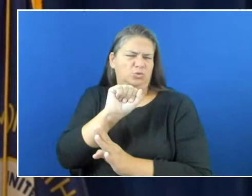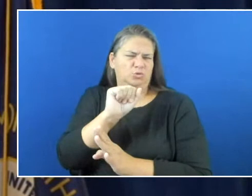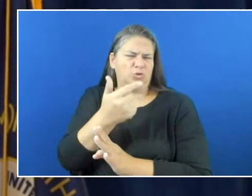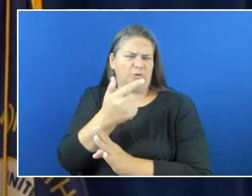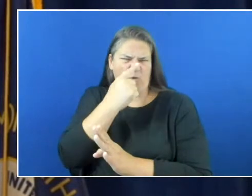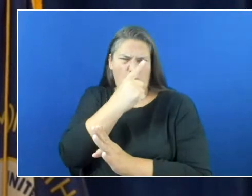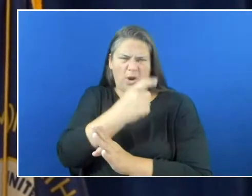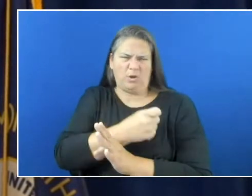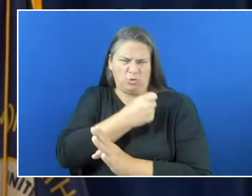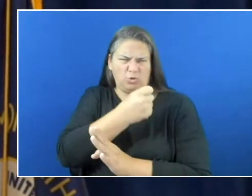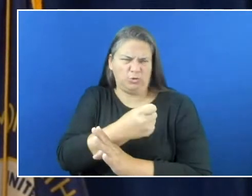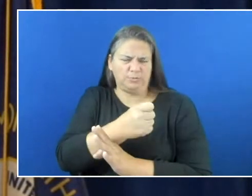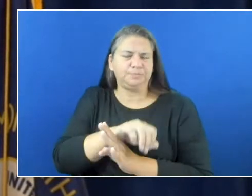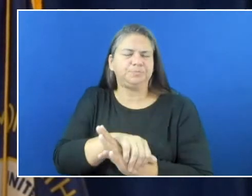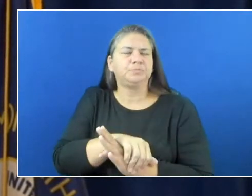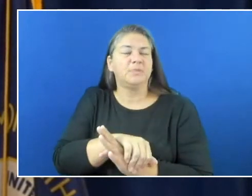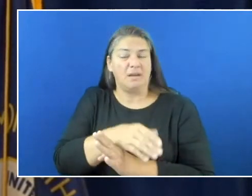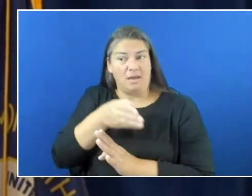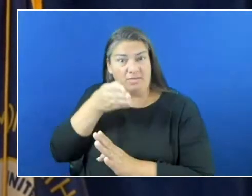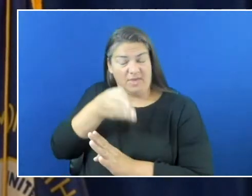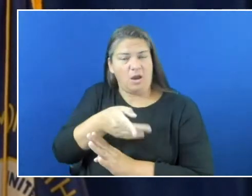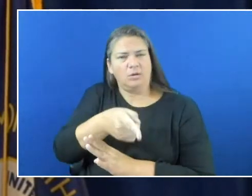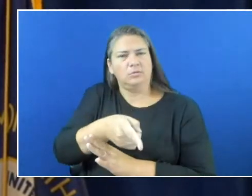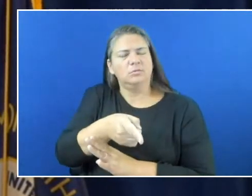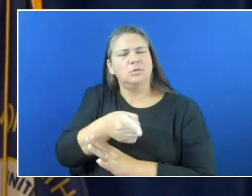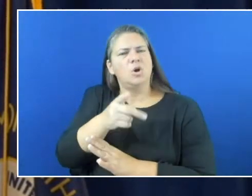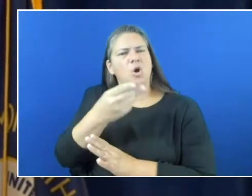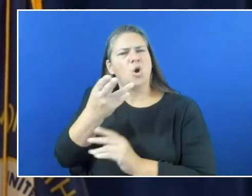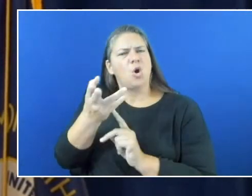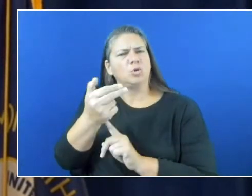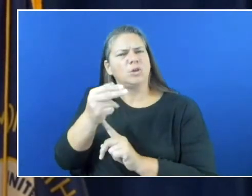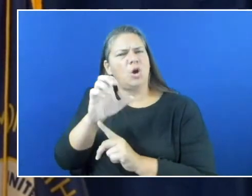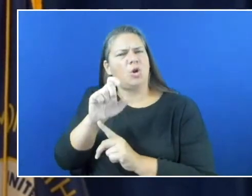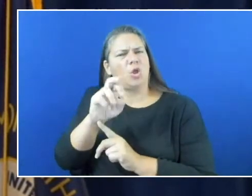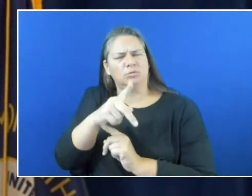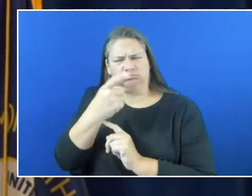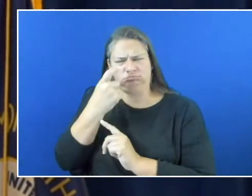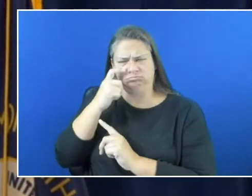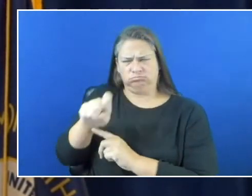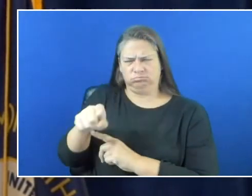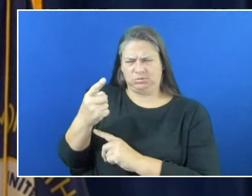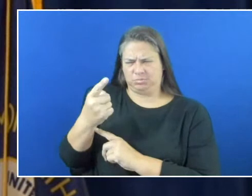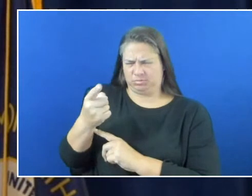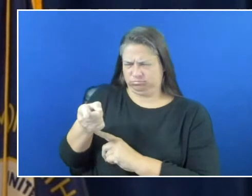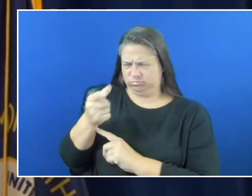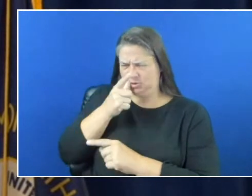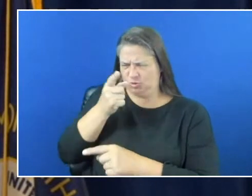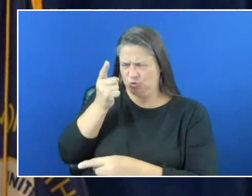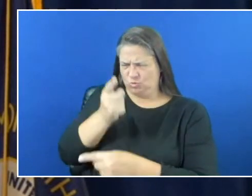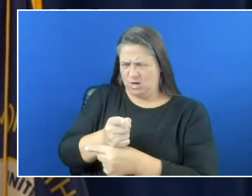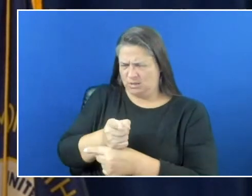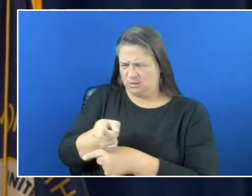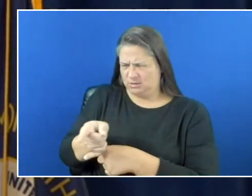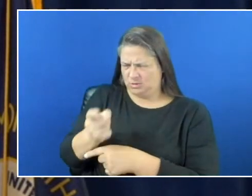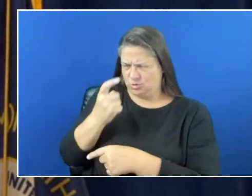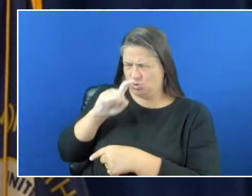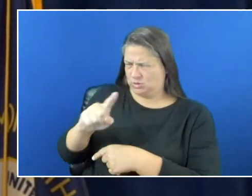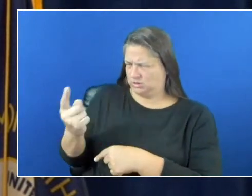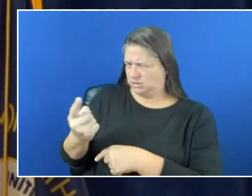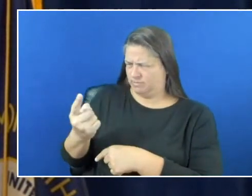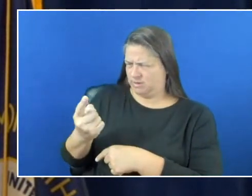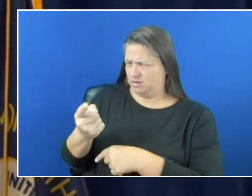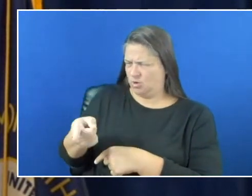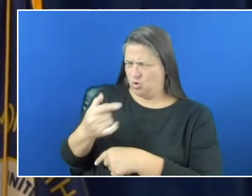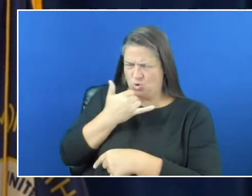brave Kentuckian, a hotel clerk, noticed something was off, made a phone call, and because of that, a 16-year-old